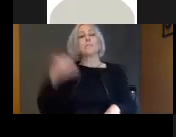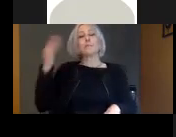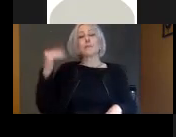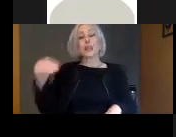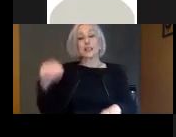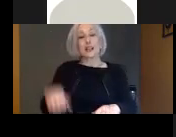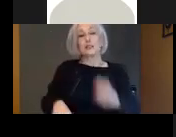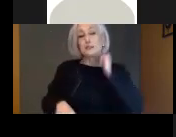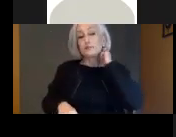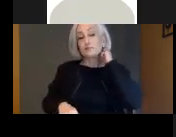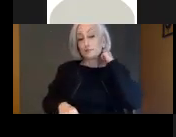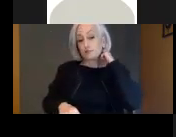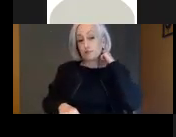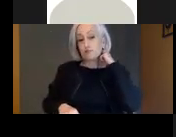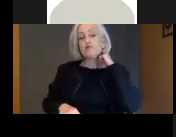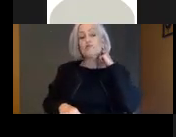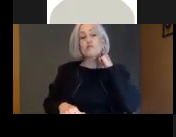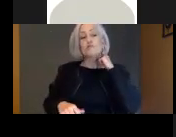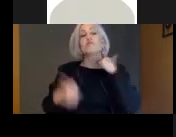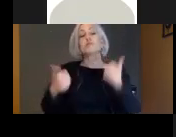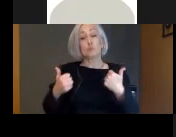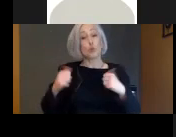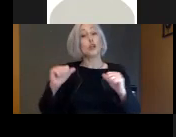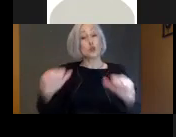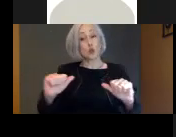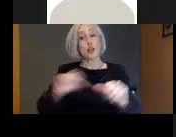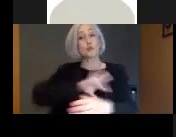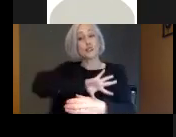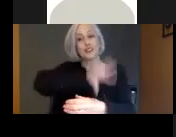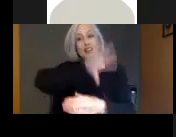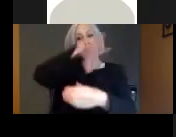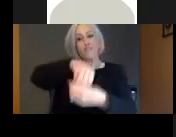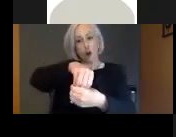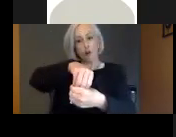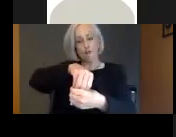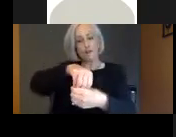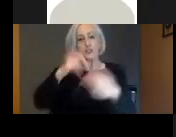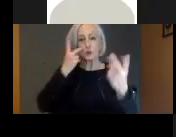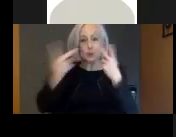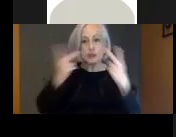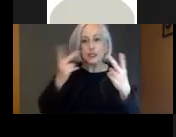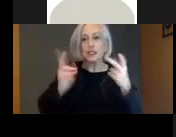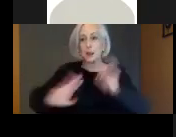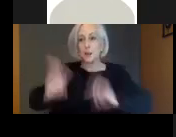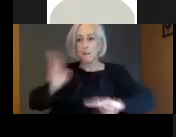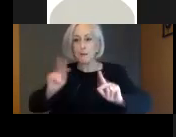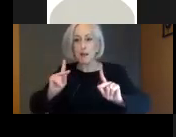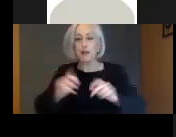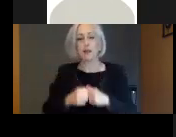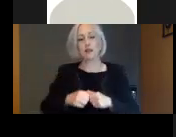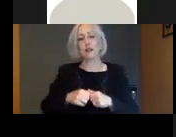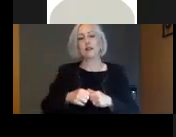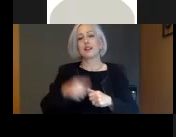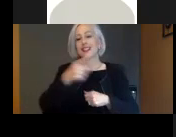I think an interesting thing we try to do is become involved and see the people. And this was after a